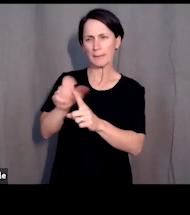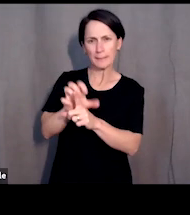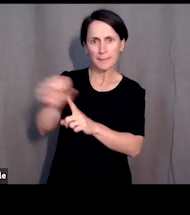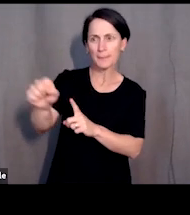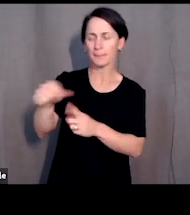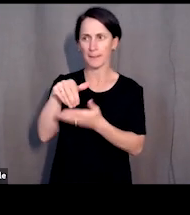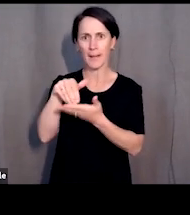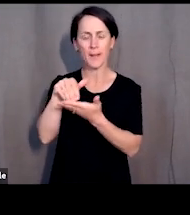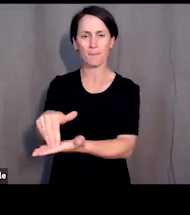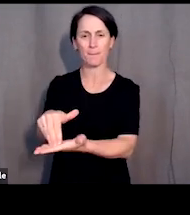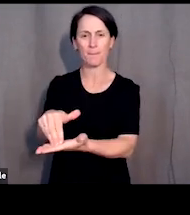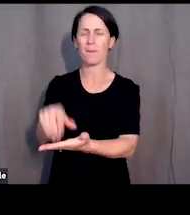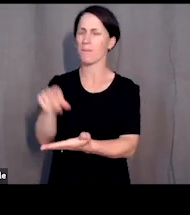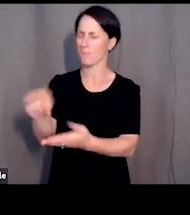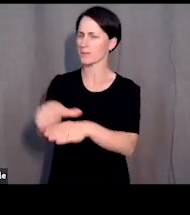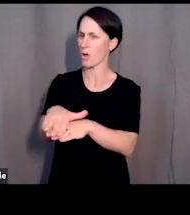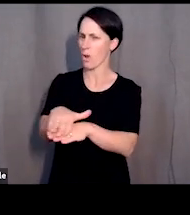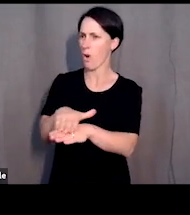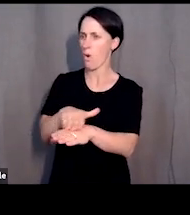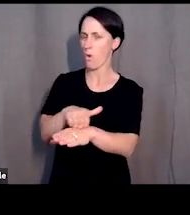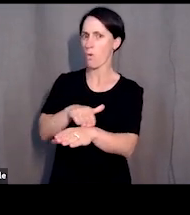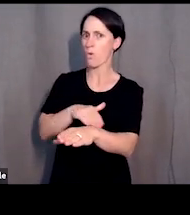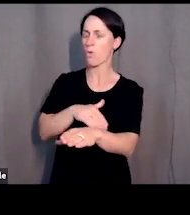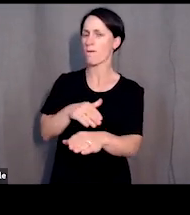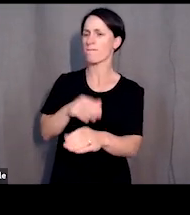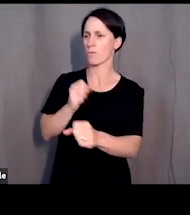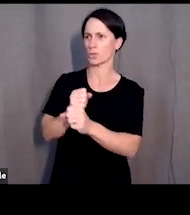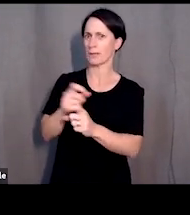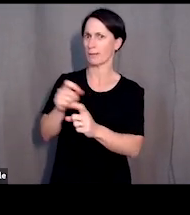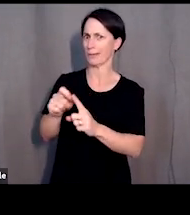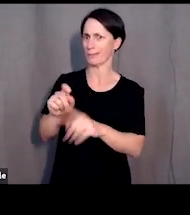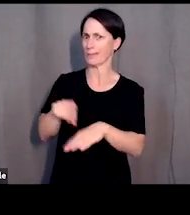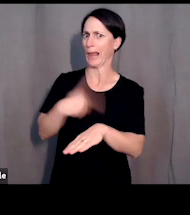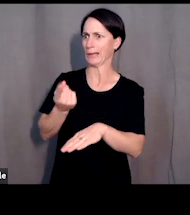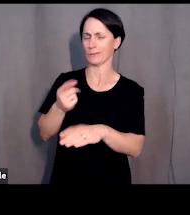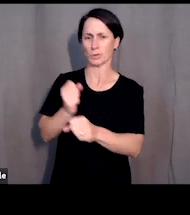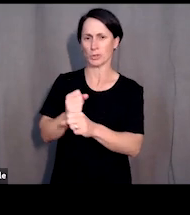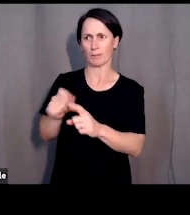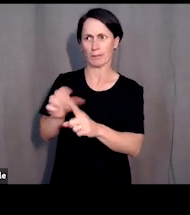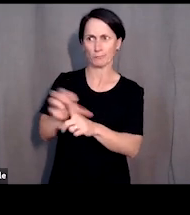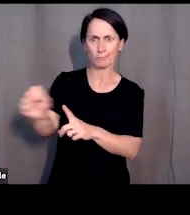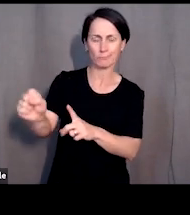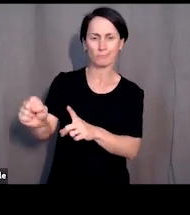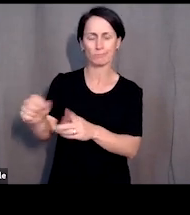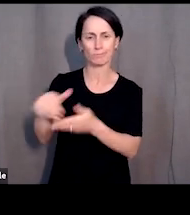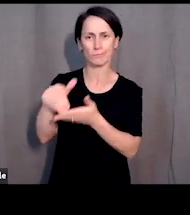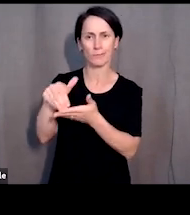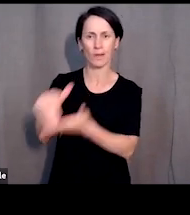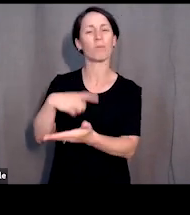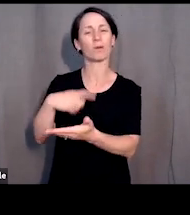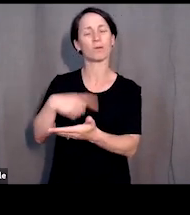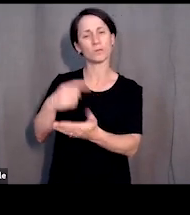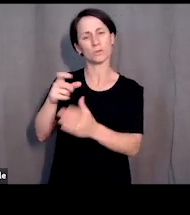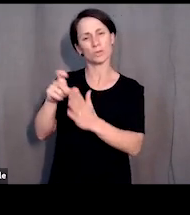for those things to be noticed and taken up, because the doctor was concentrating